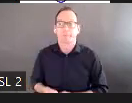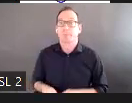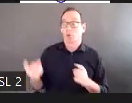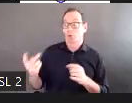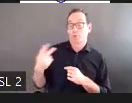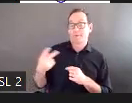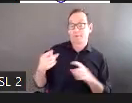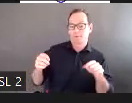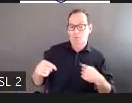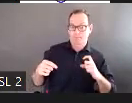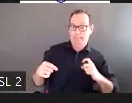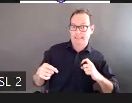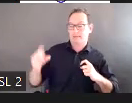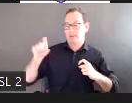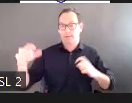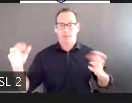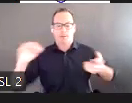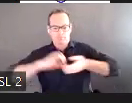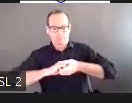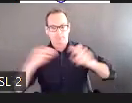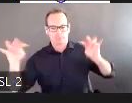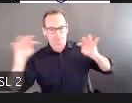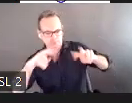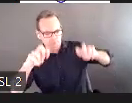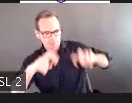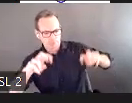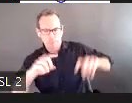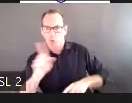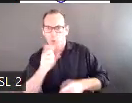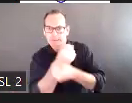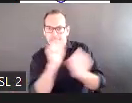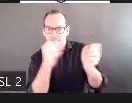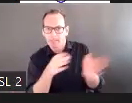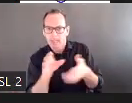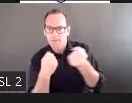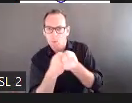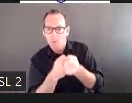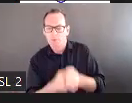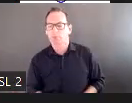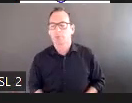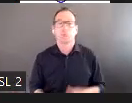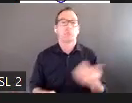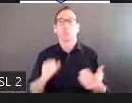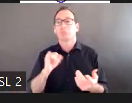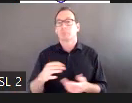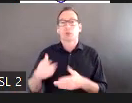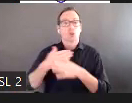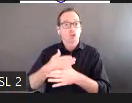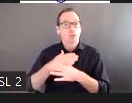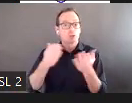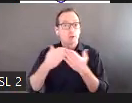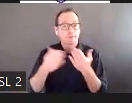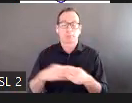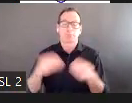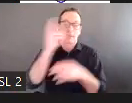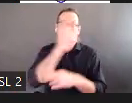We're reviewing if there's increased calls for service and sharing calls for service, our police type calls for service, ambulance, disturbances within